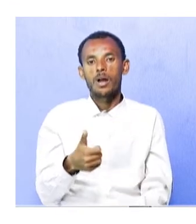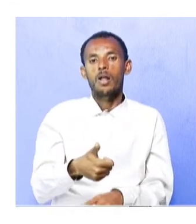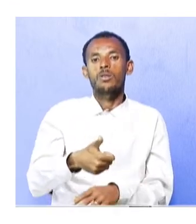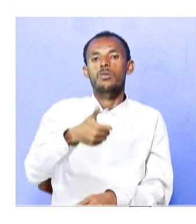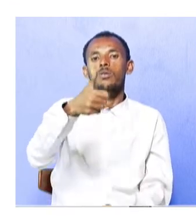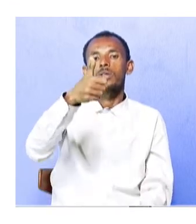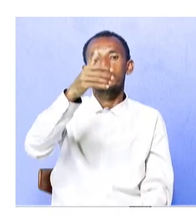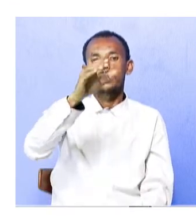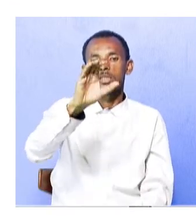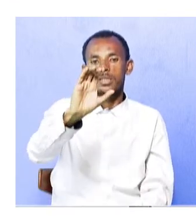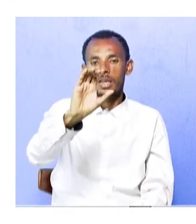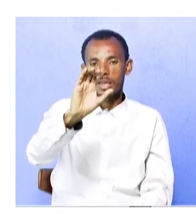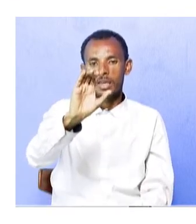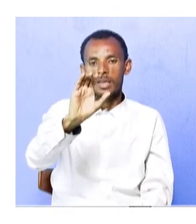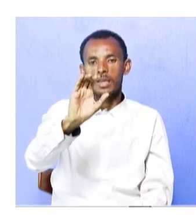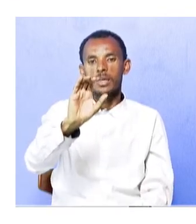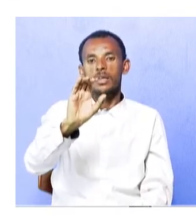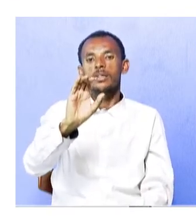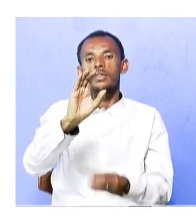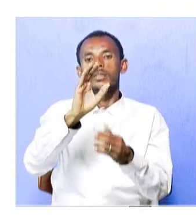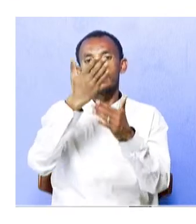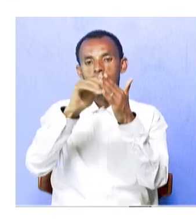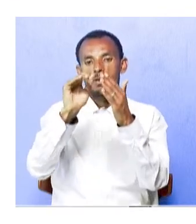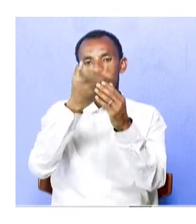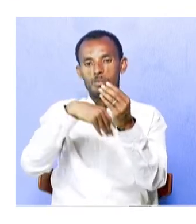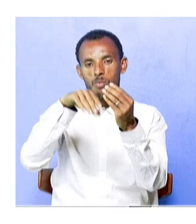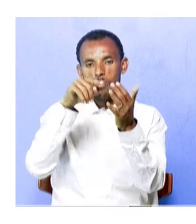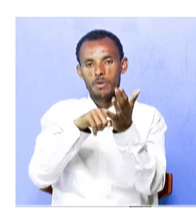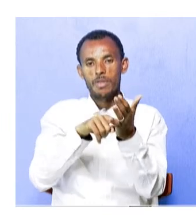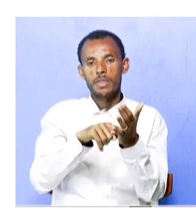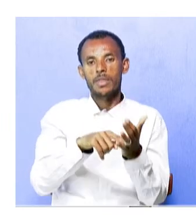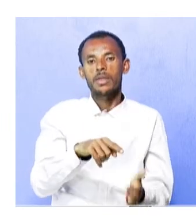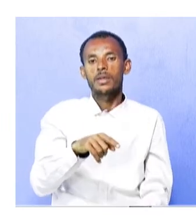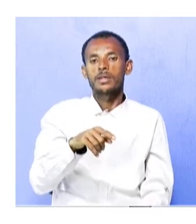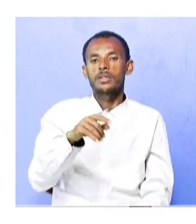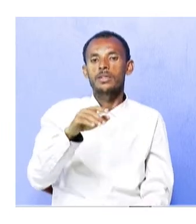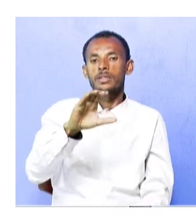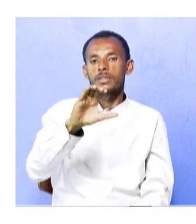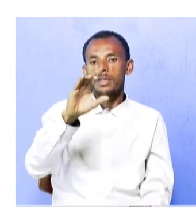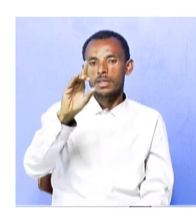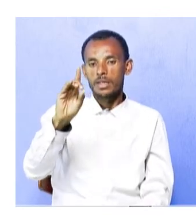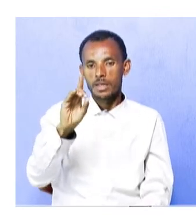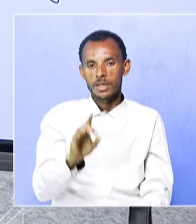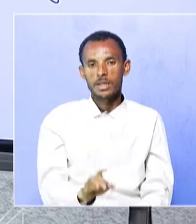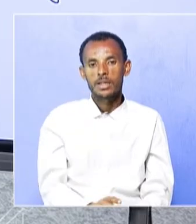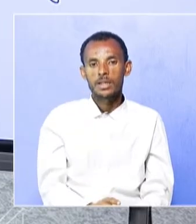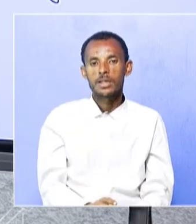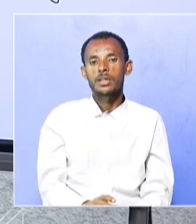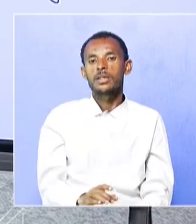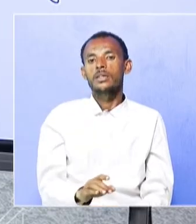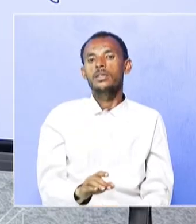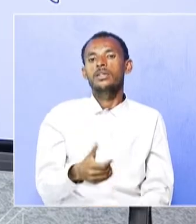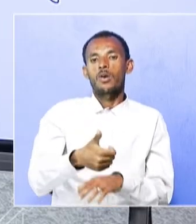to some point on AB, say CD, okay, CD is